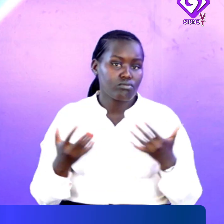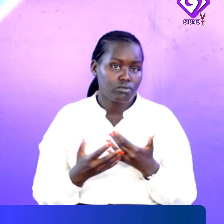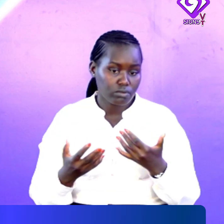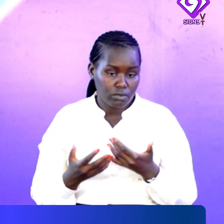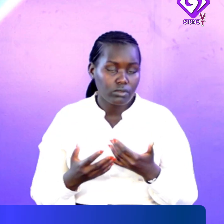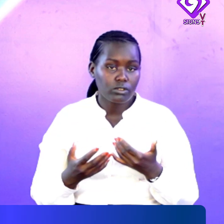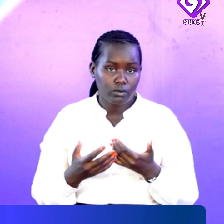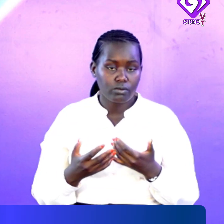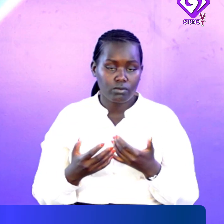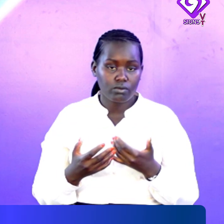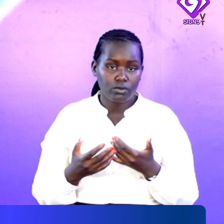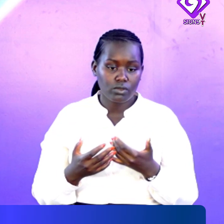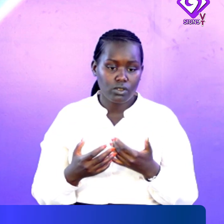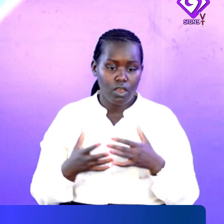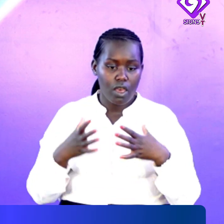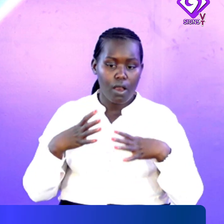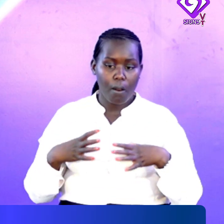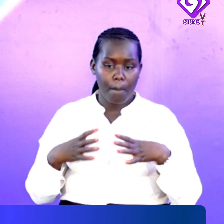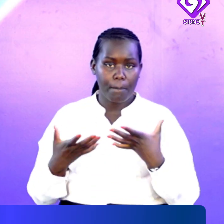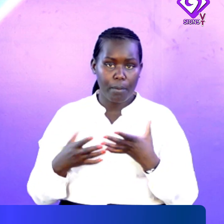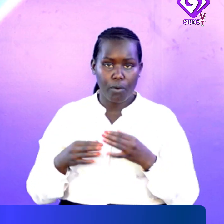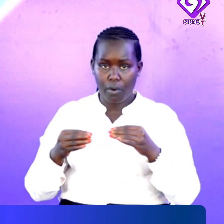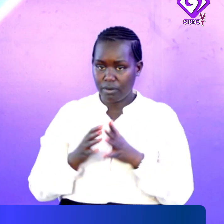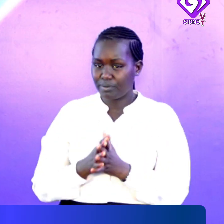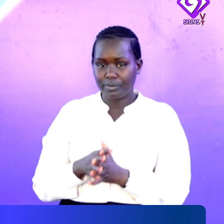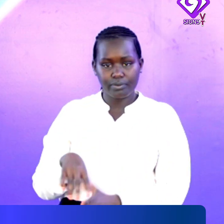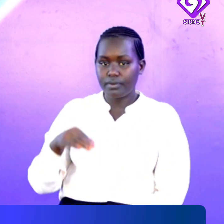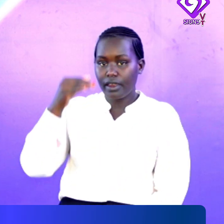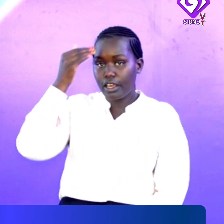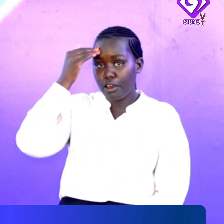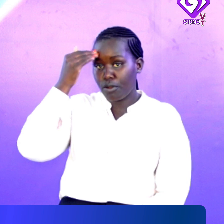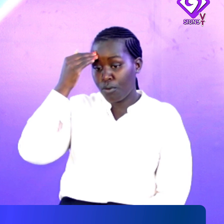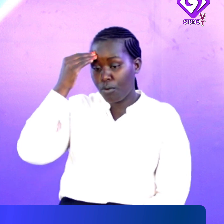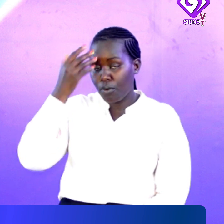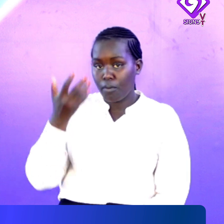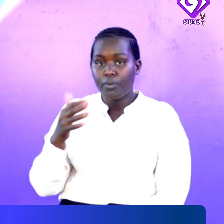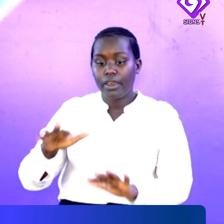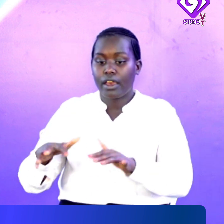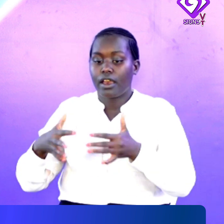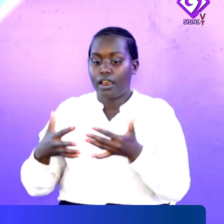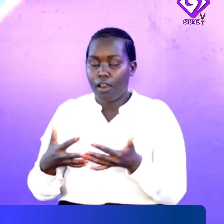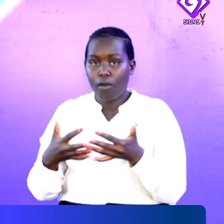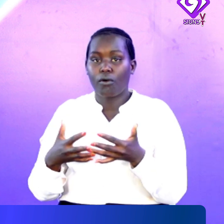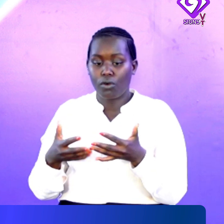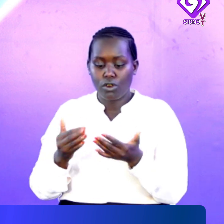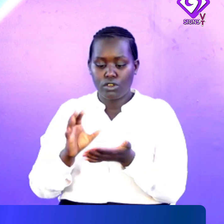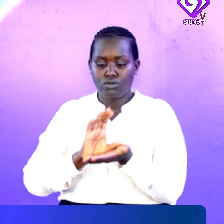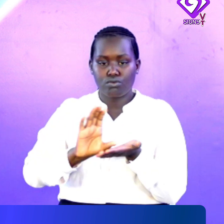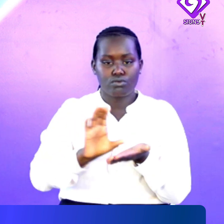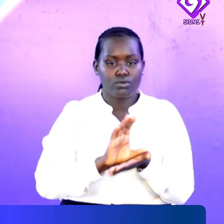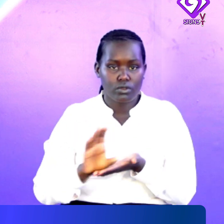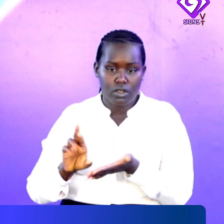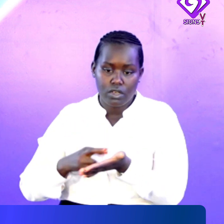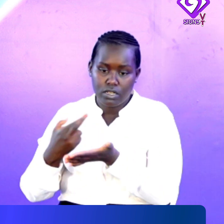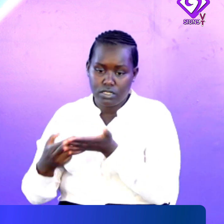it will come, when the people are so enlightened to know how to allocate resources that belong to them in